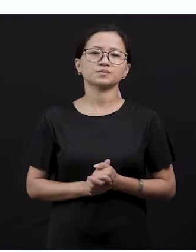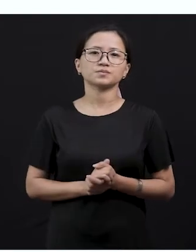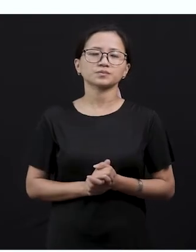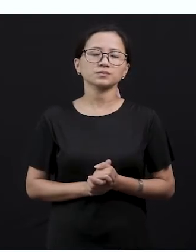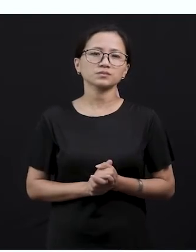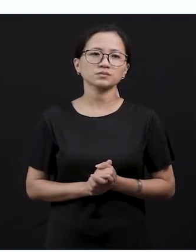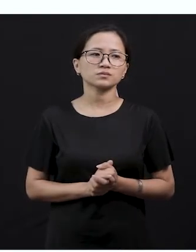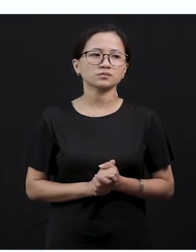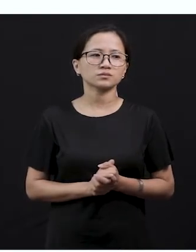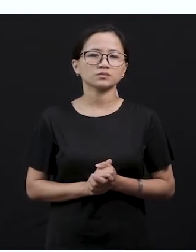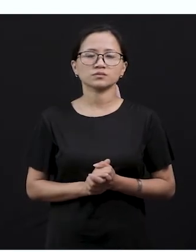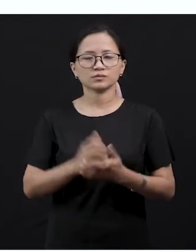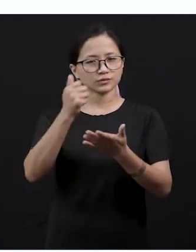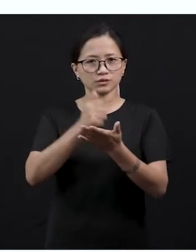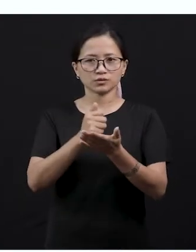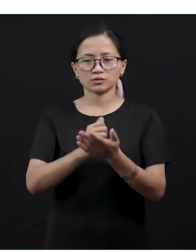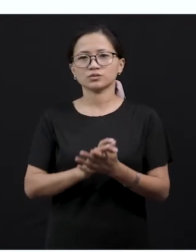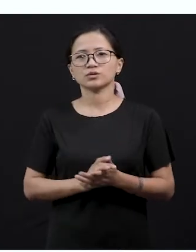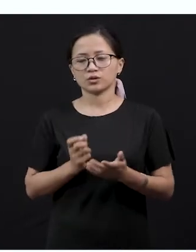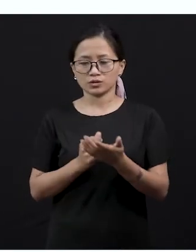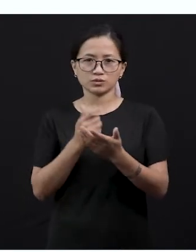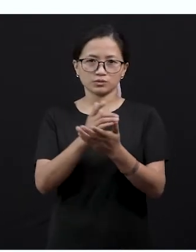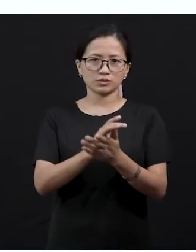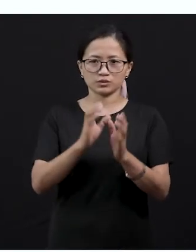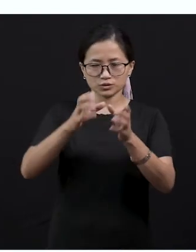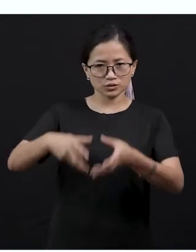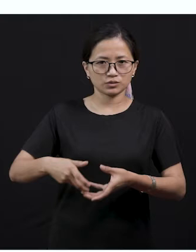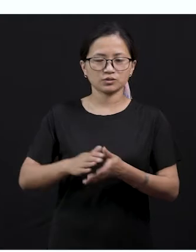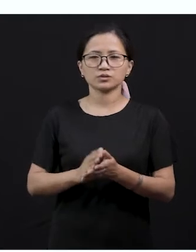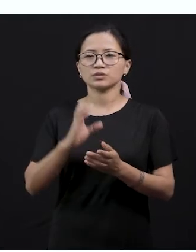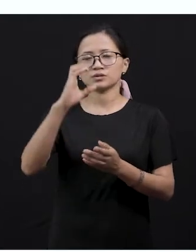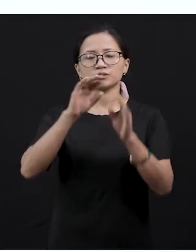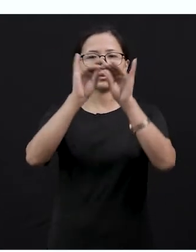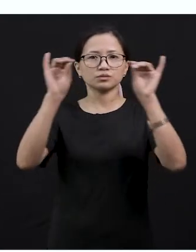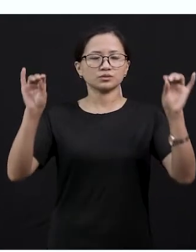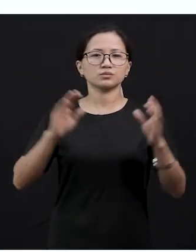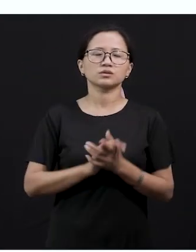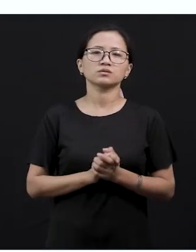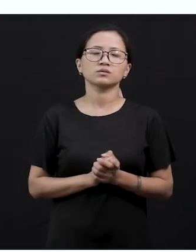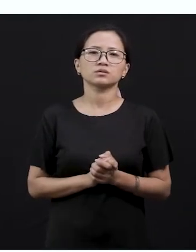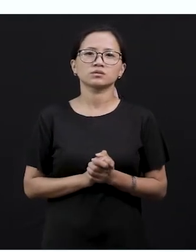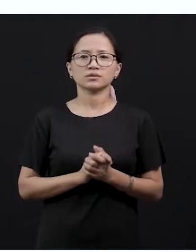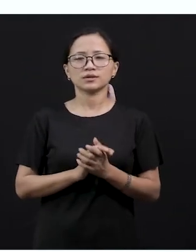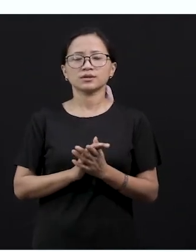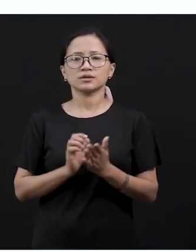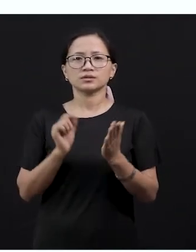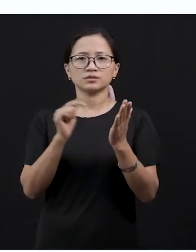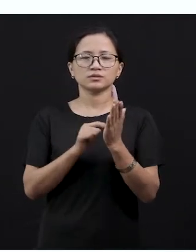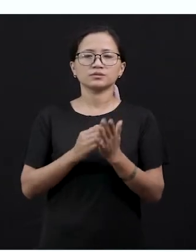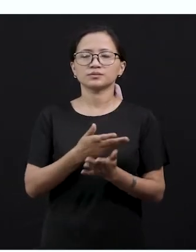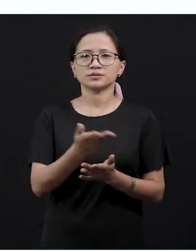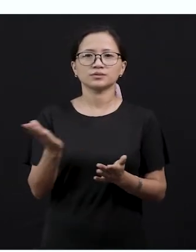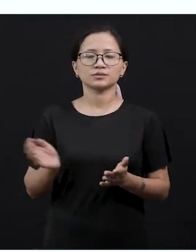Mother's shoes were also worn out, so they decided to buy a mother a shoe during the Christmas, right? So this is also a sign that